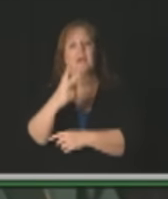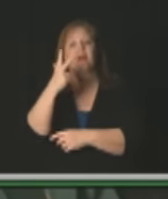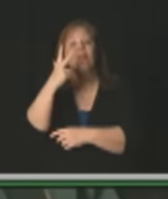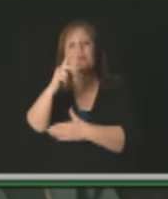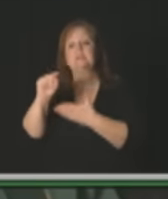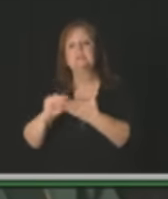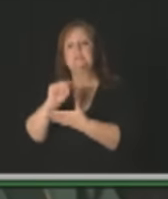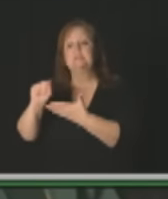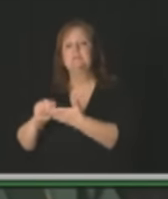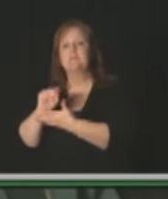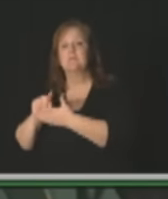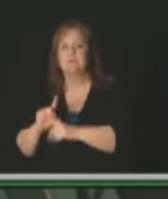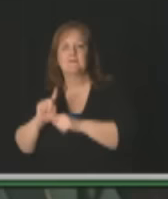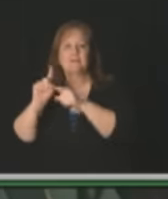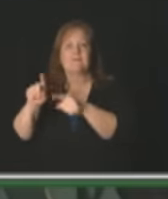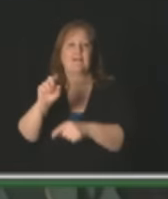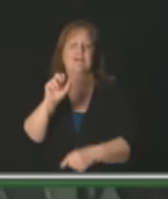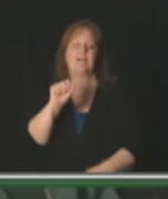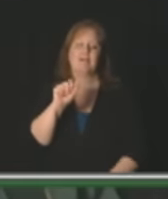on his graduate work.